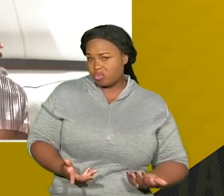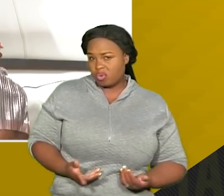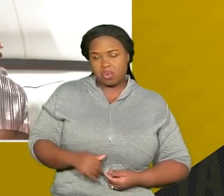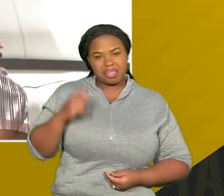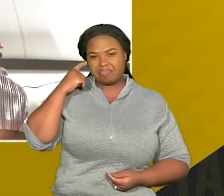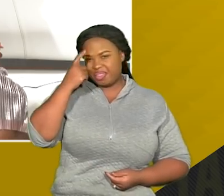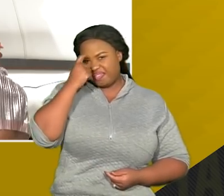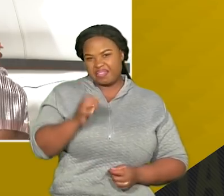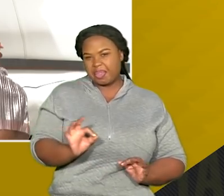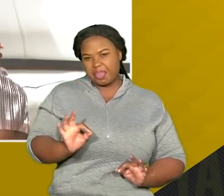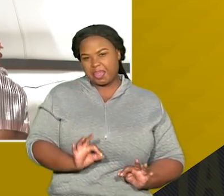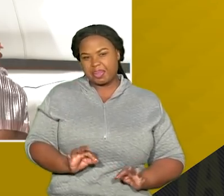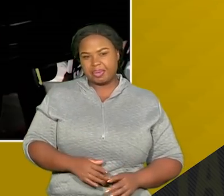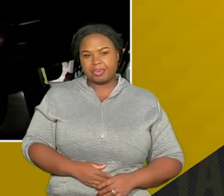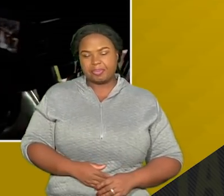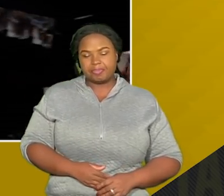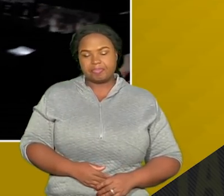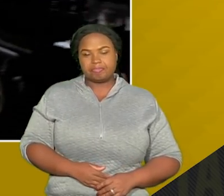ayikho nakubabika sambe separate sizabuya after.